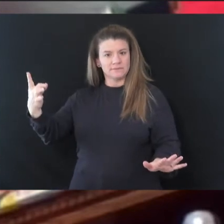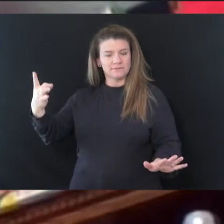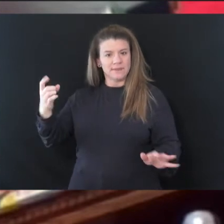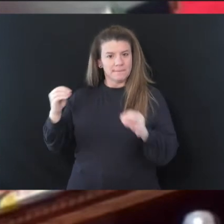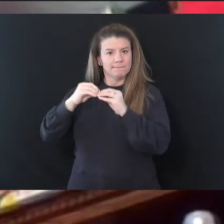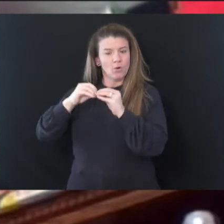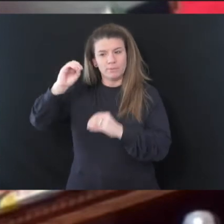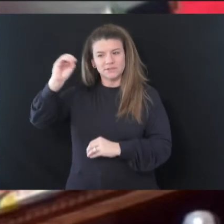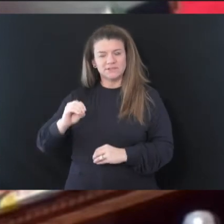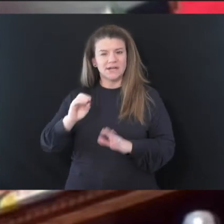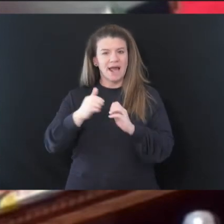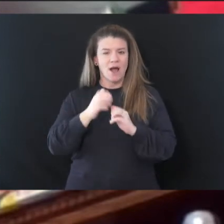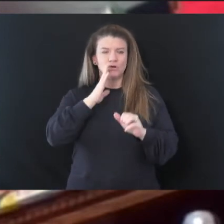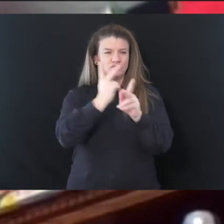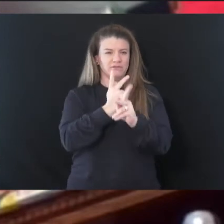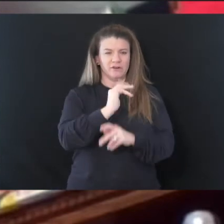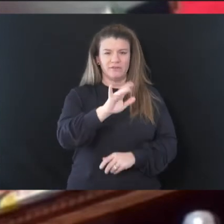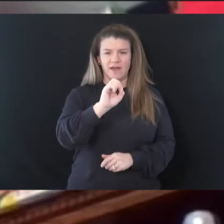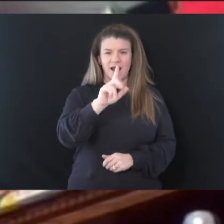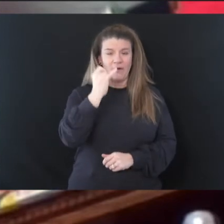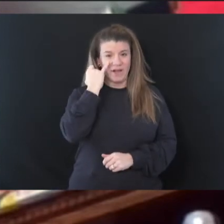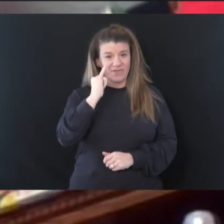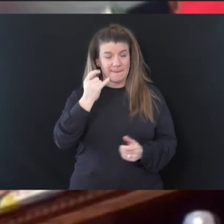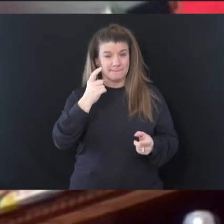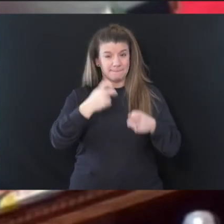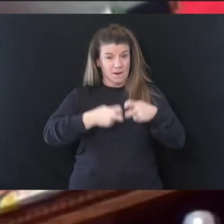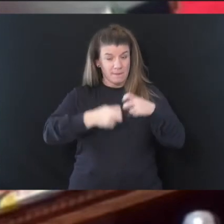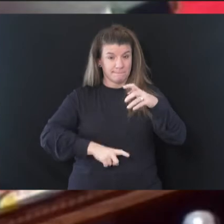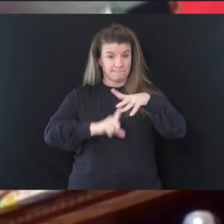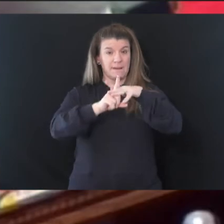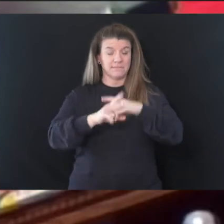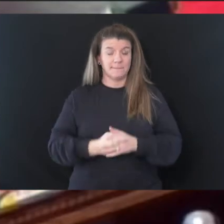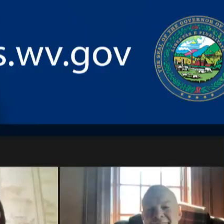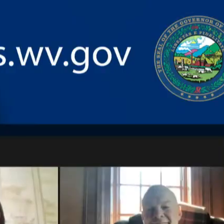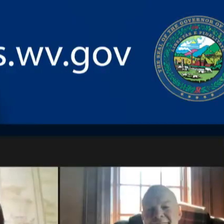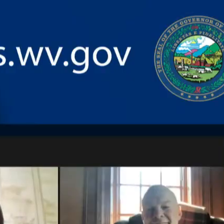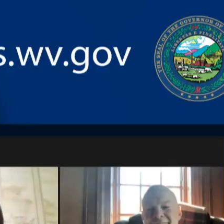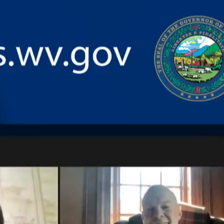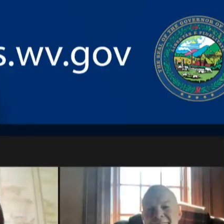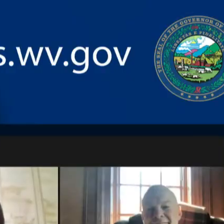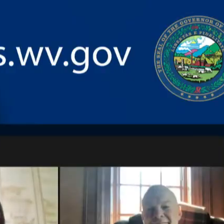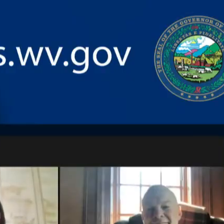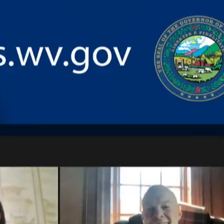would you deal with that if that crops up? Thanks.